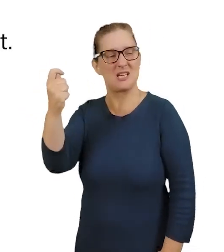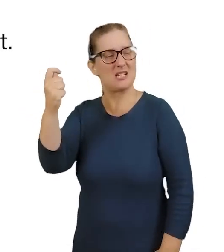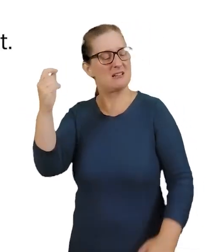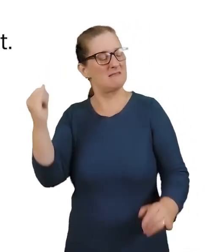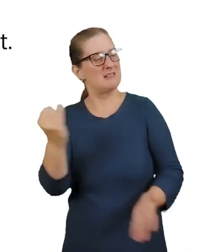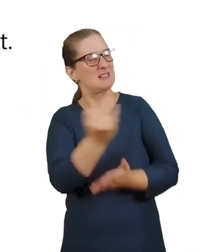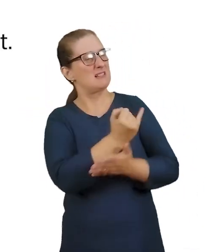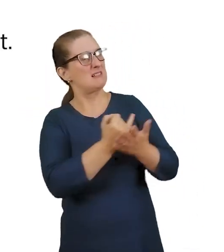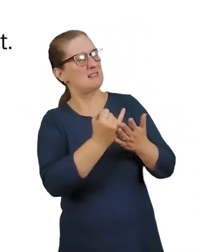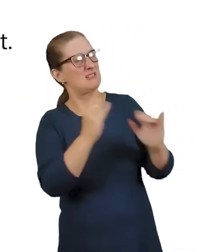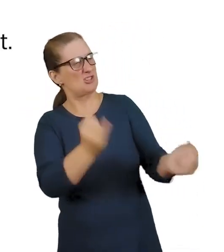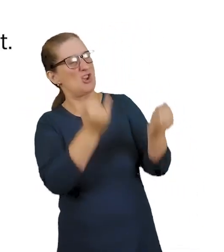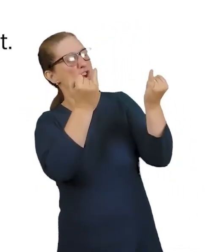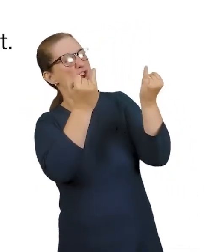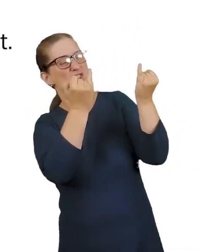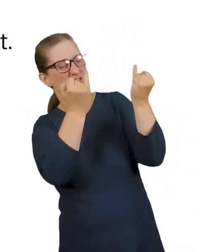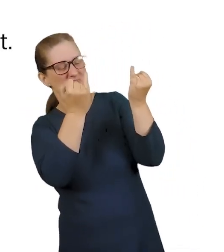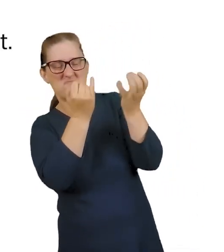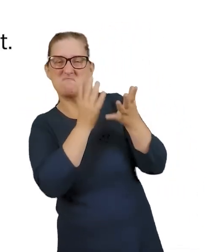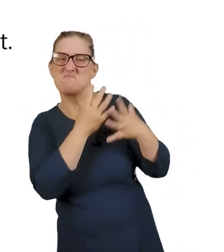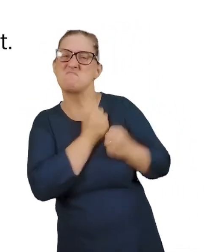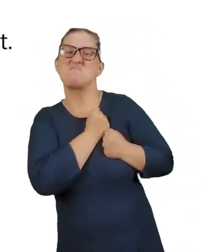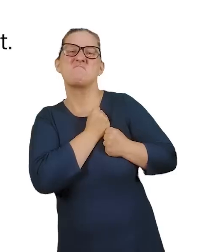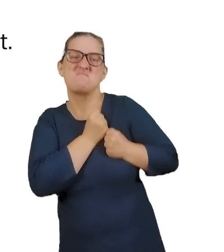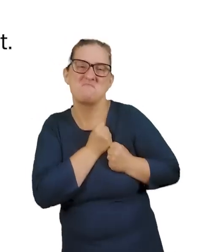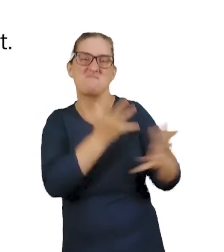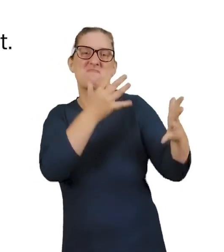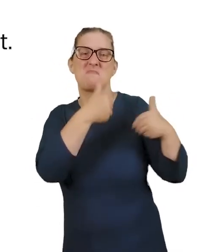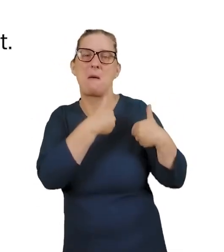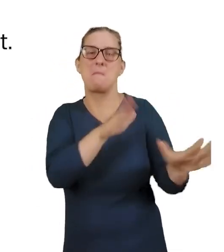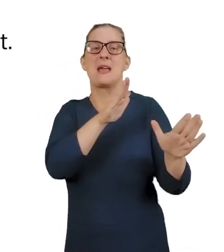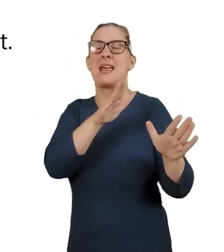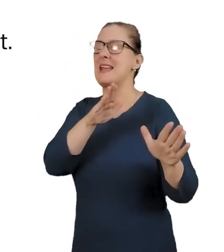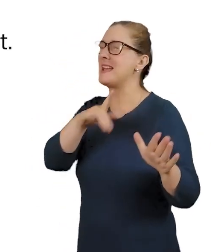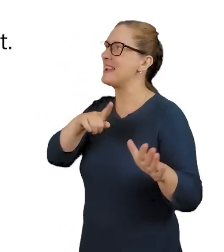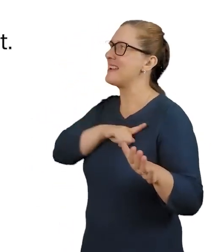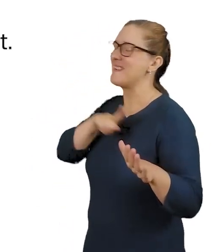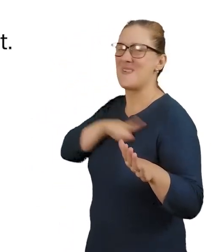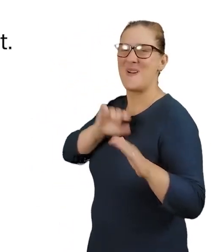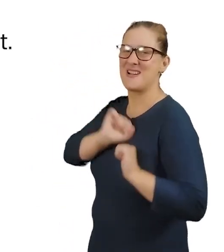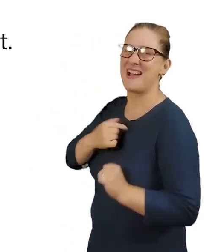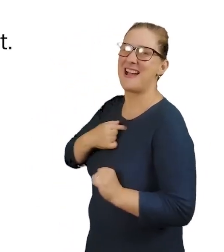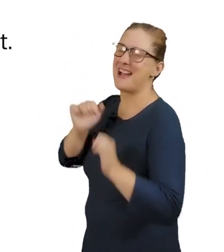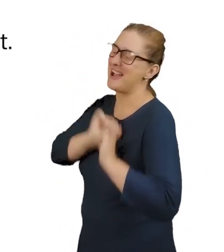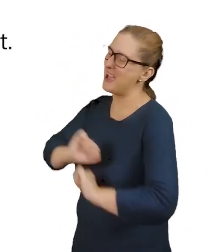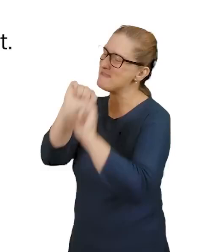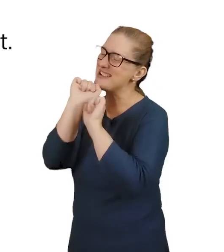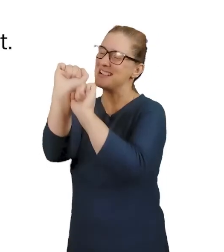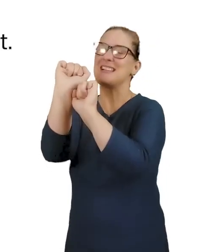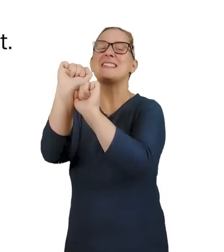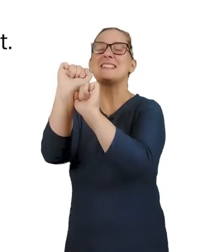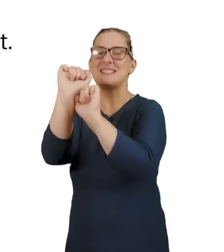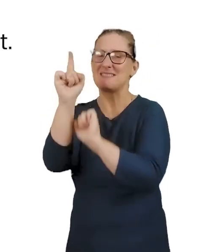in victory, sin's curse has lost its grip on me.